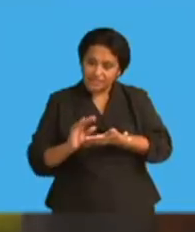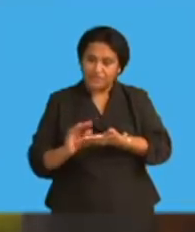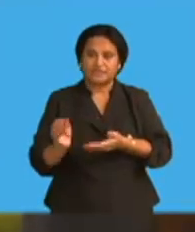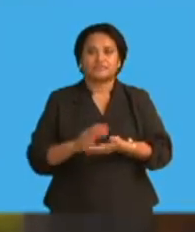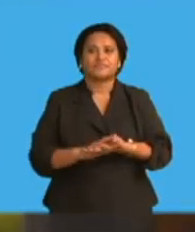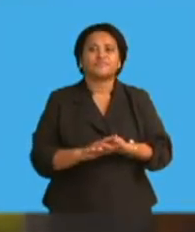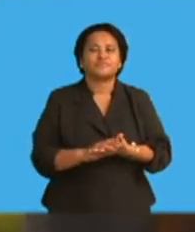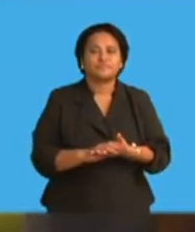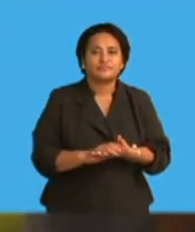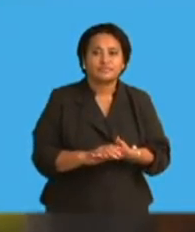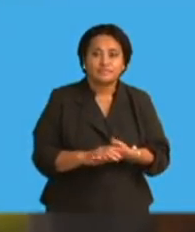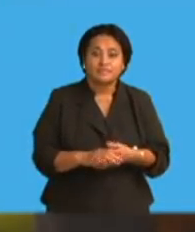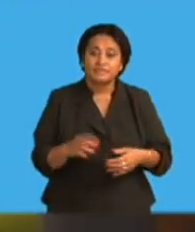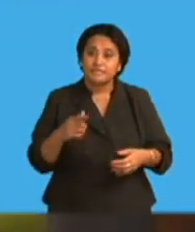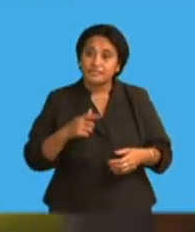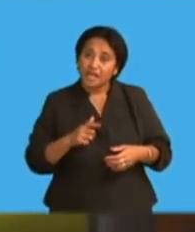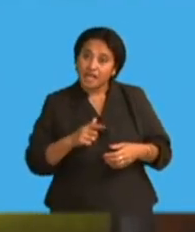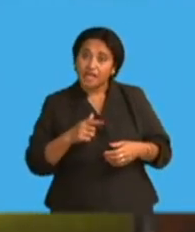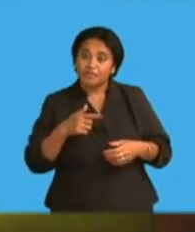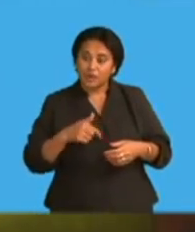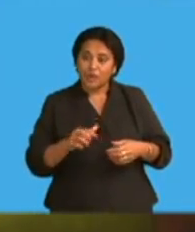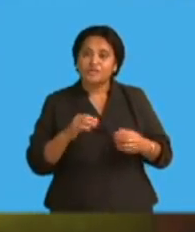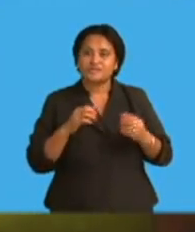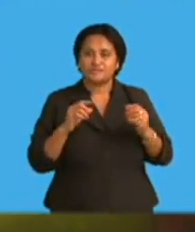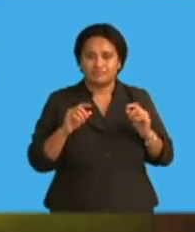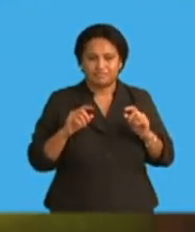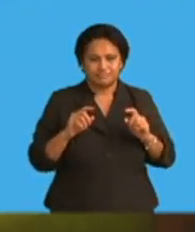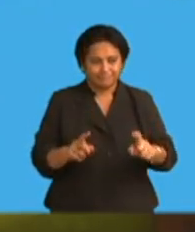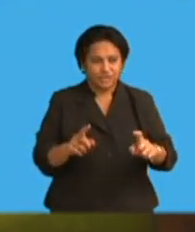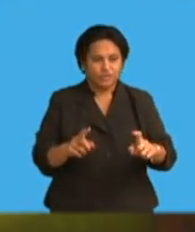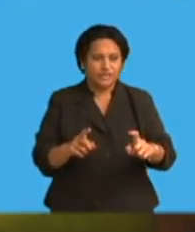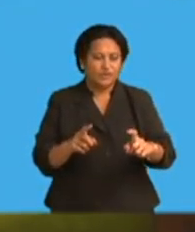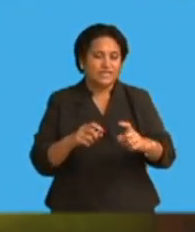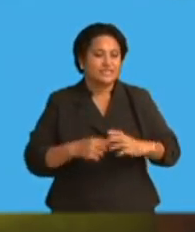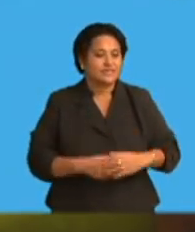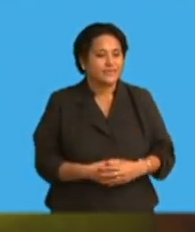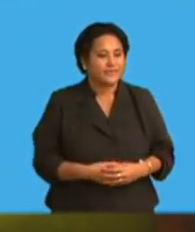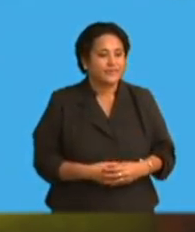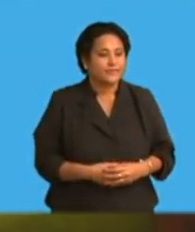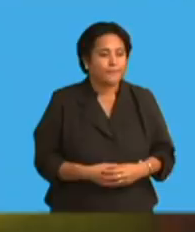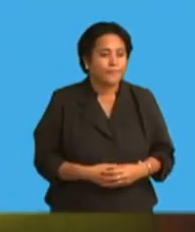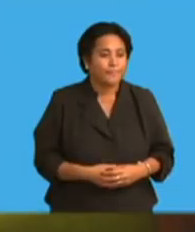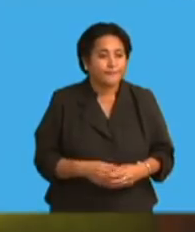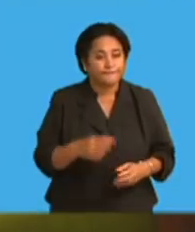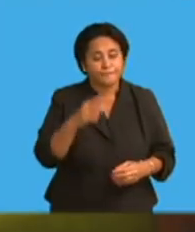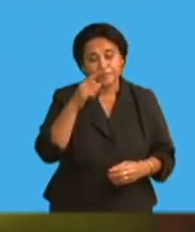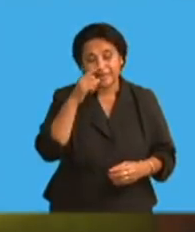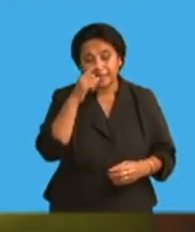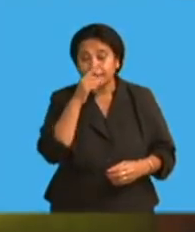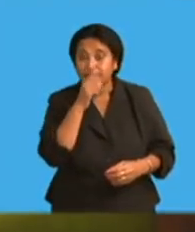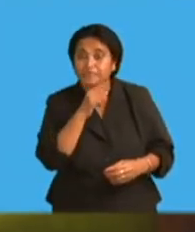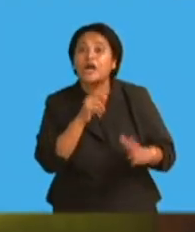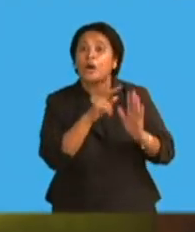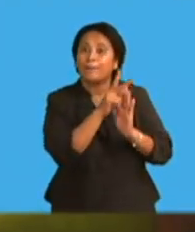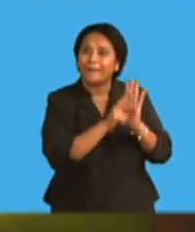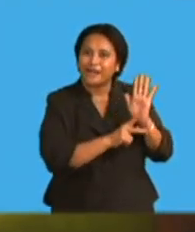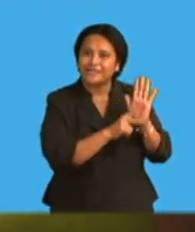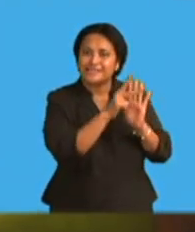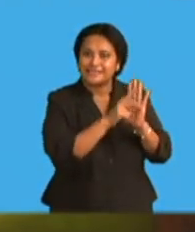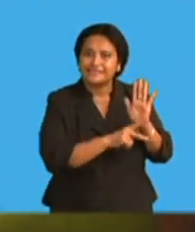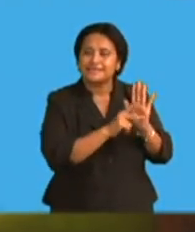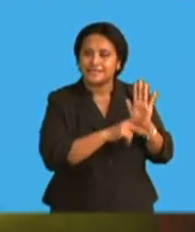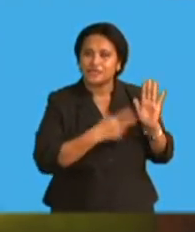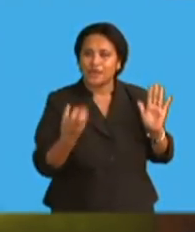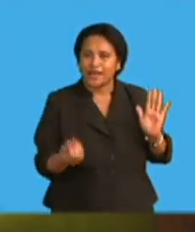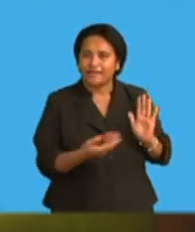Madam Speaker, because of the stability in policies. Because people actually see that there's a lot of commercial sense,